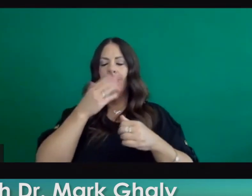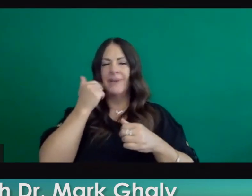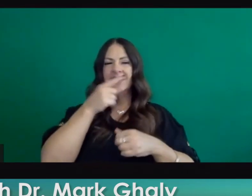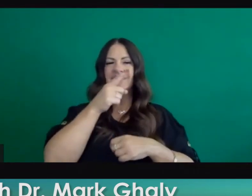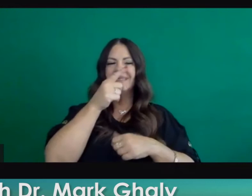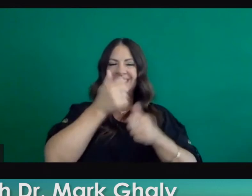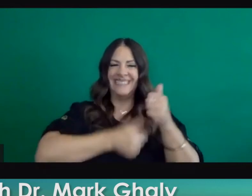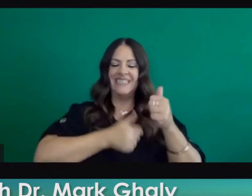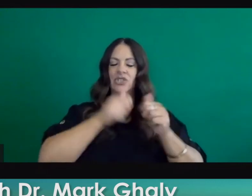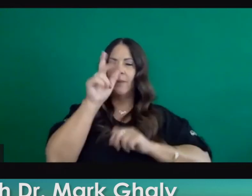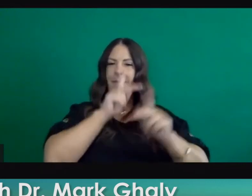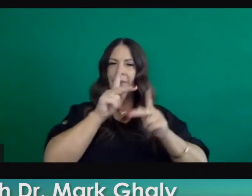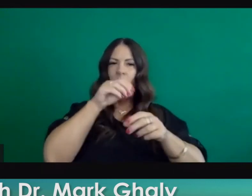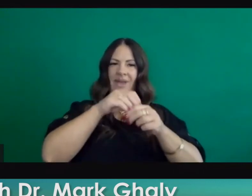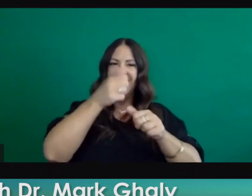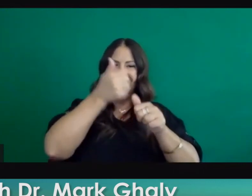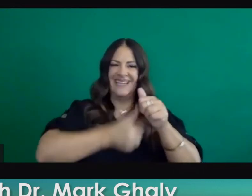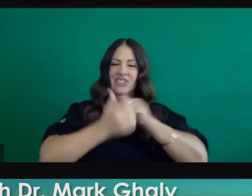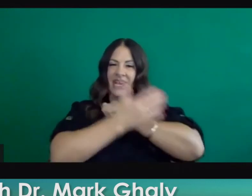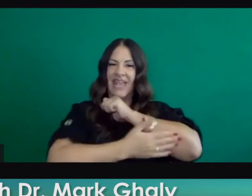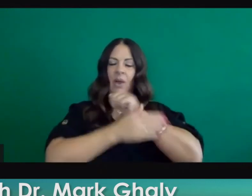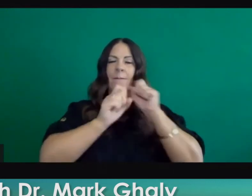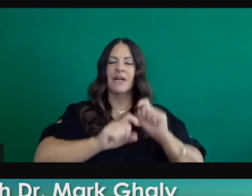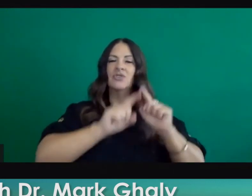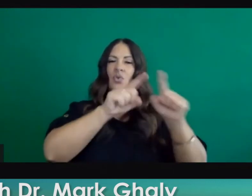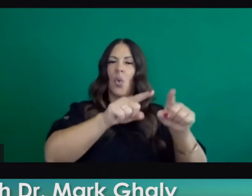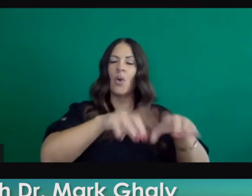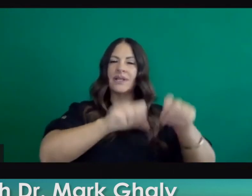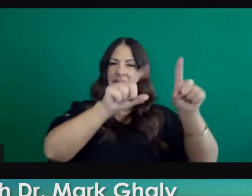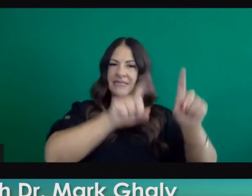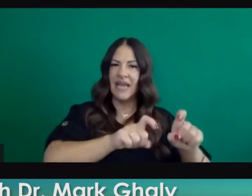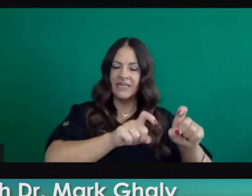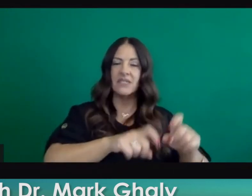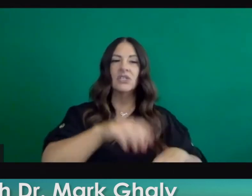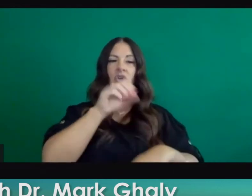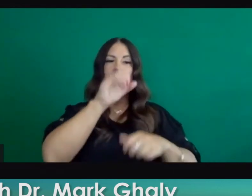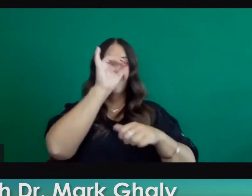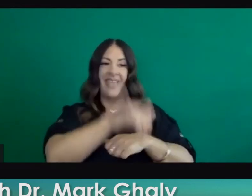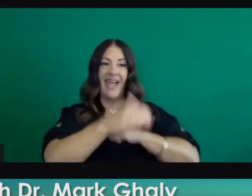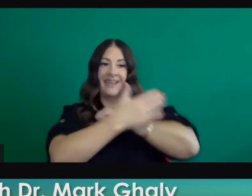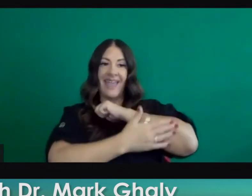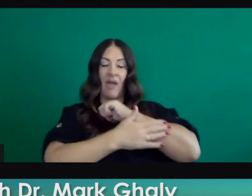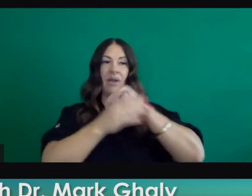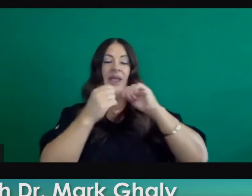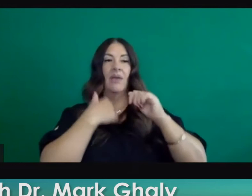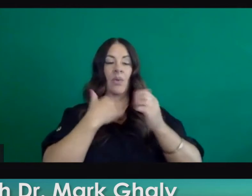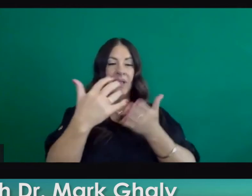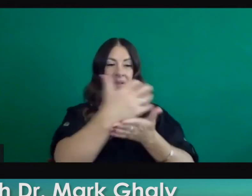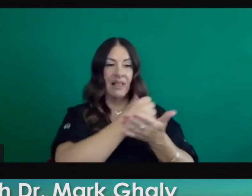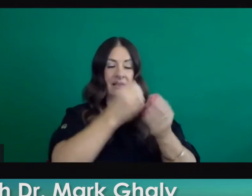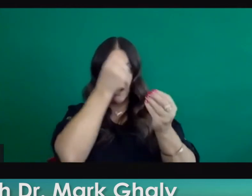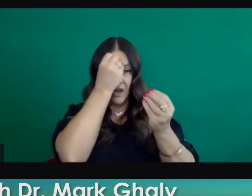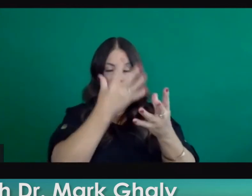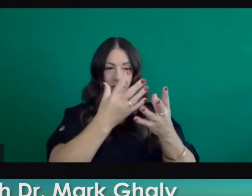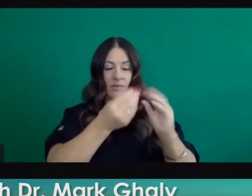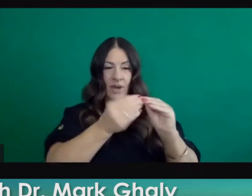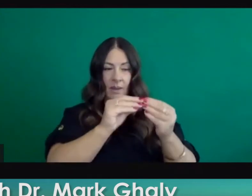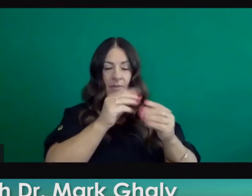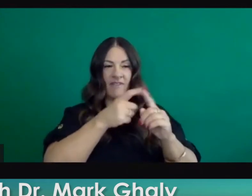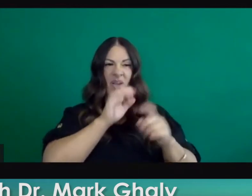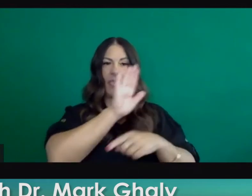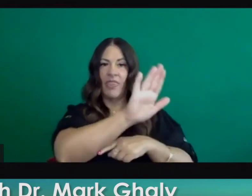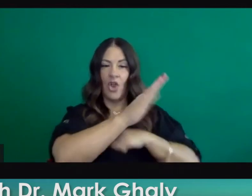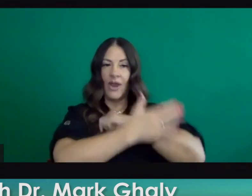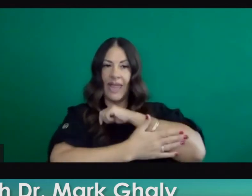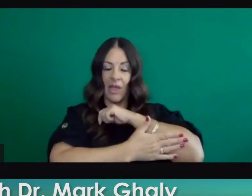you test more, we recognize that some of those cases you're finding, and you only find them because you're testing